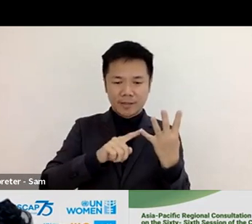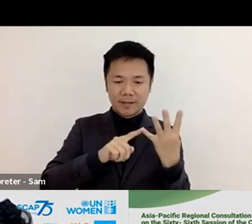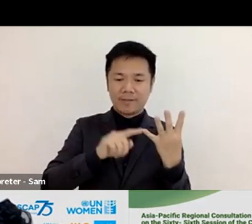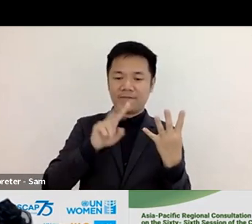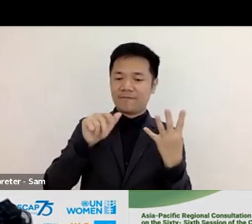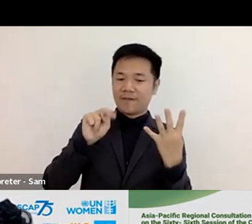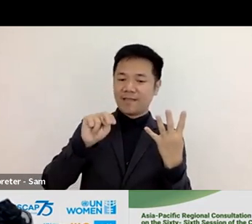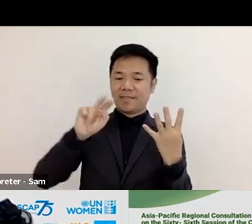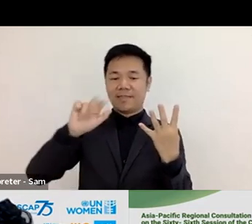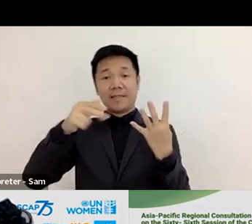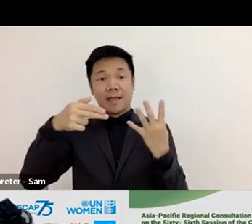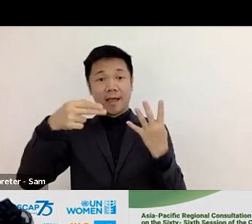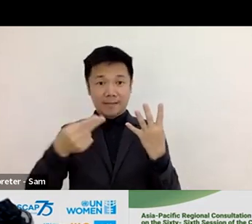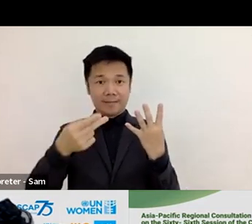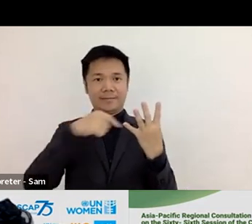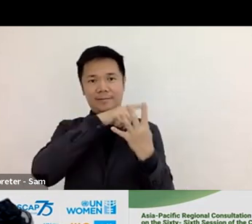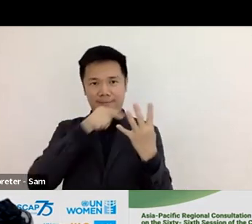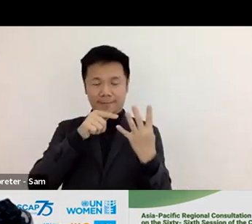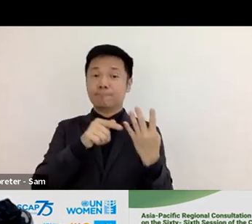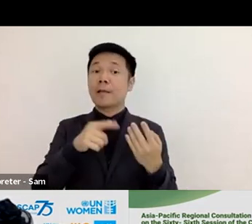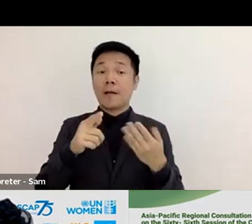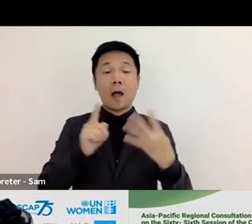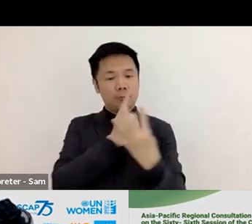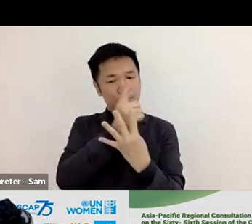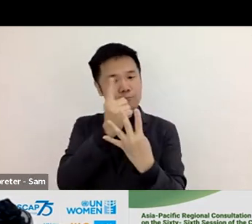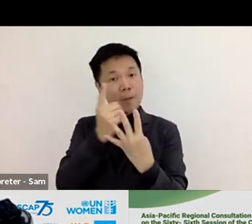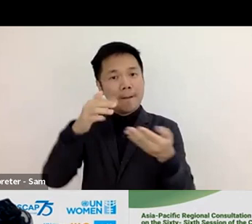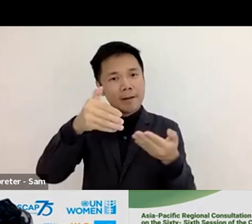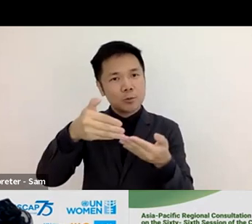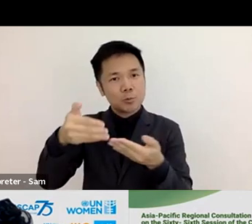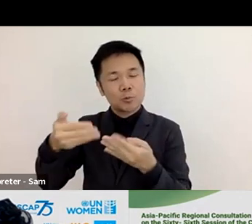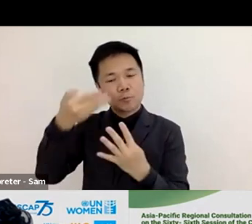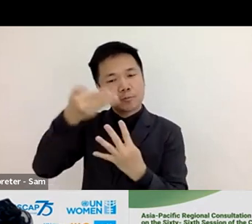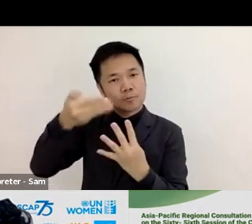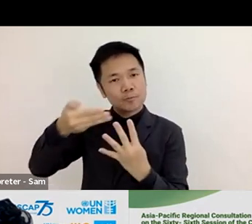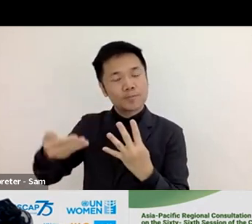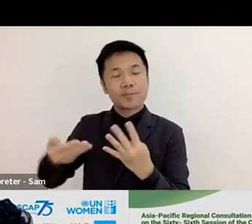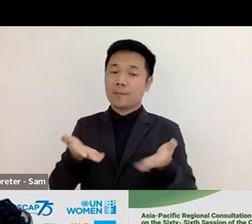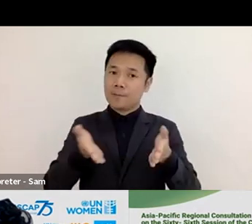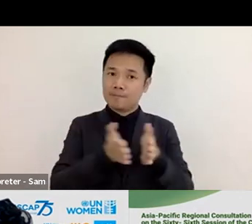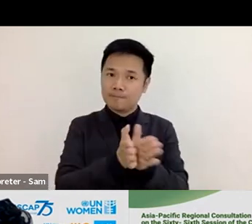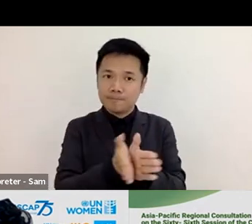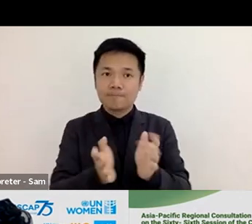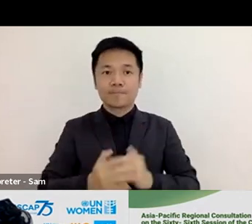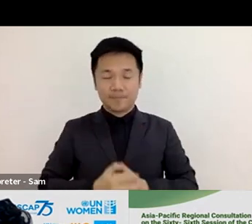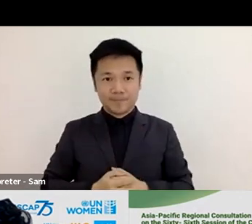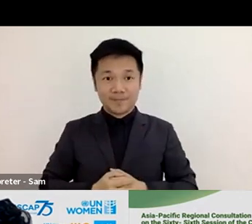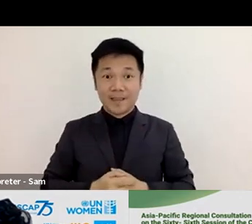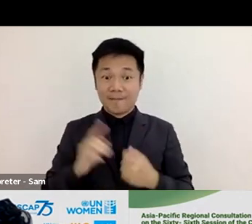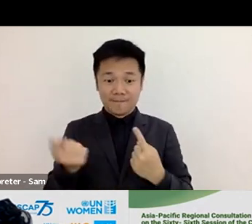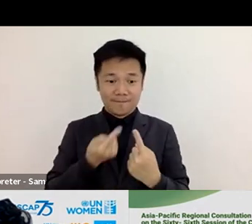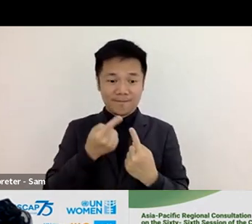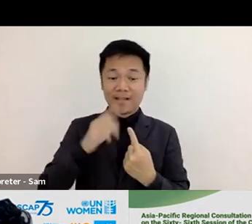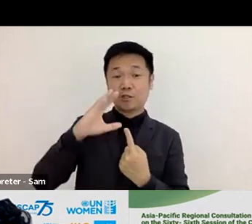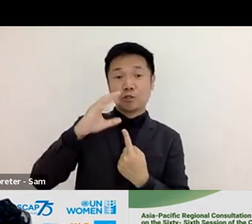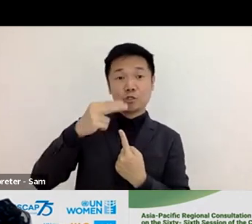I will introduce each of the panel during the session. Let me start with our speaker, Chandni